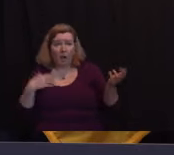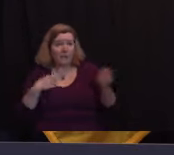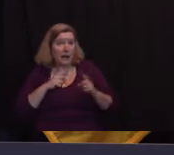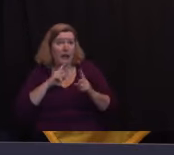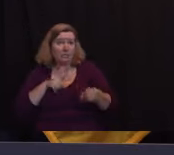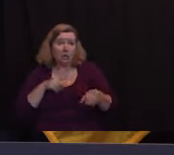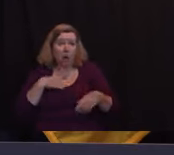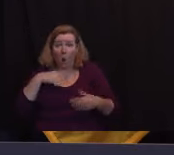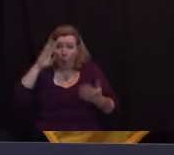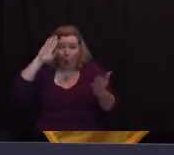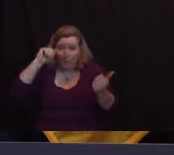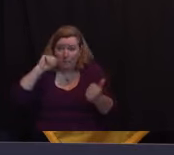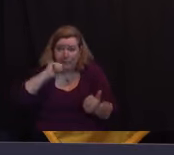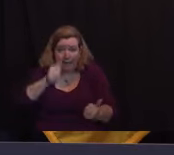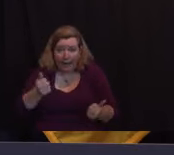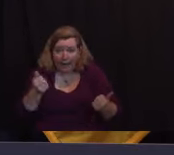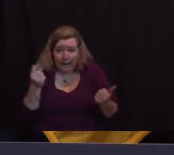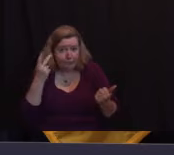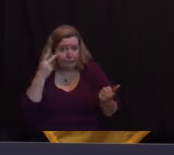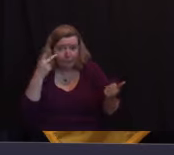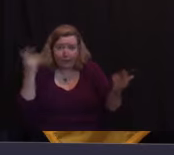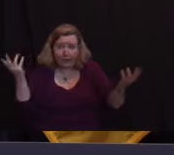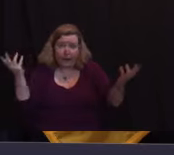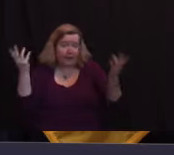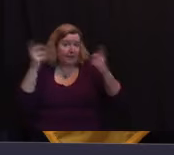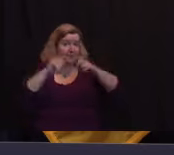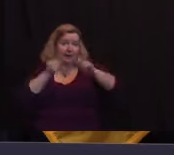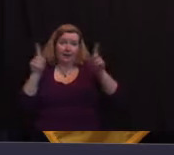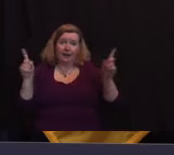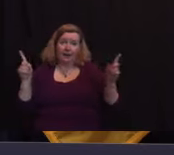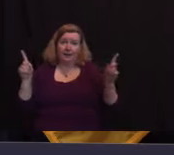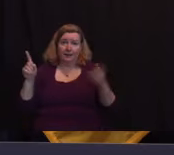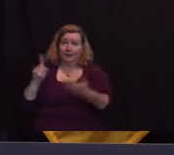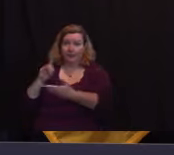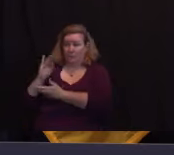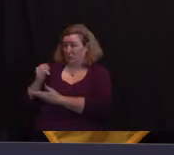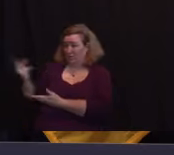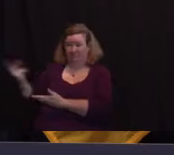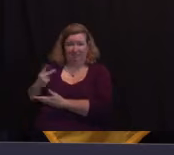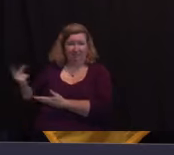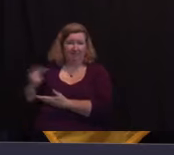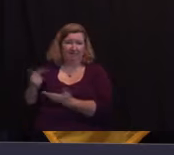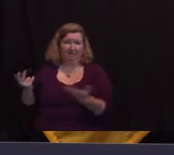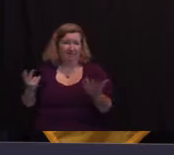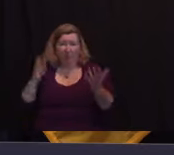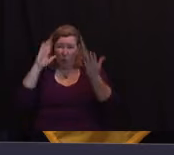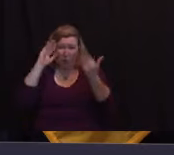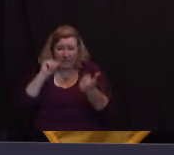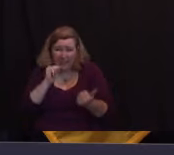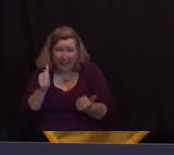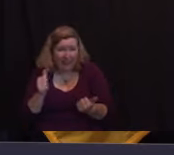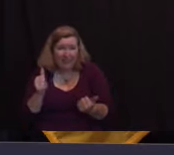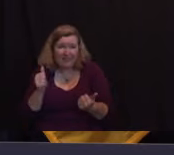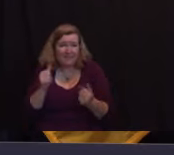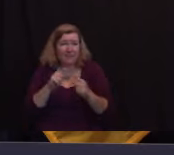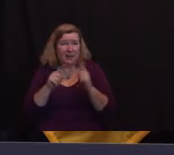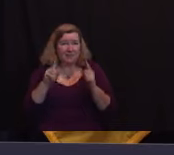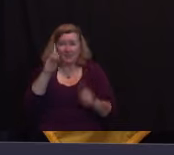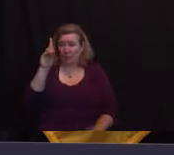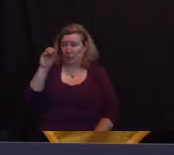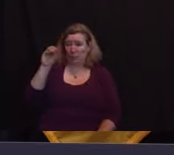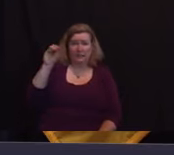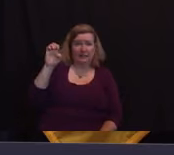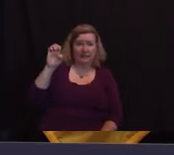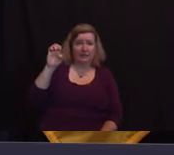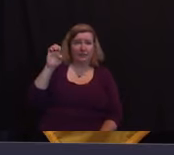hope. But there is, and I suspect Judy would join me in that hope. But the DOE will come out with Department of Education with guidance, as they